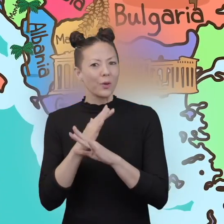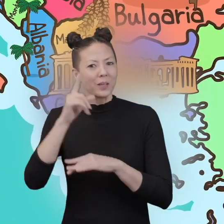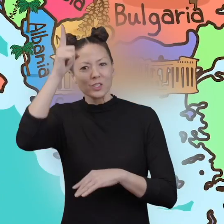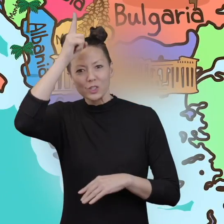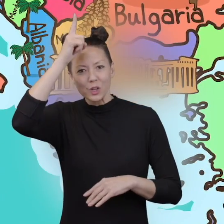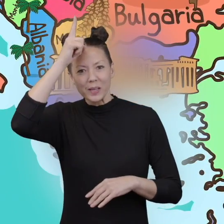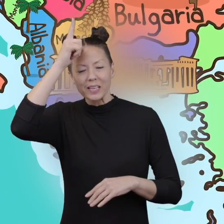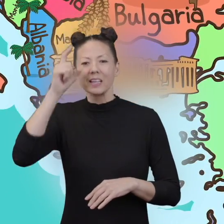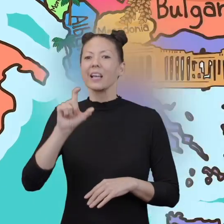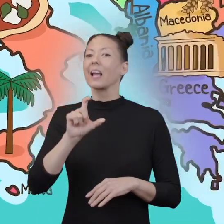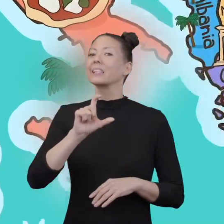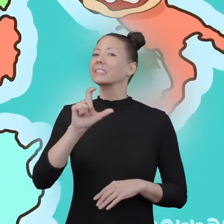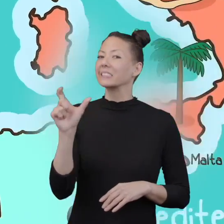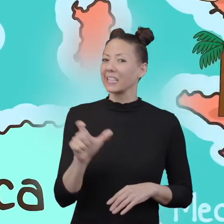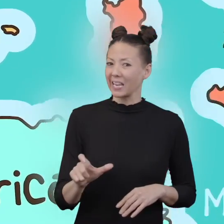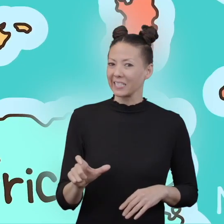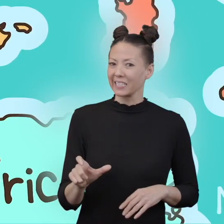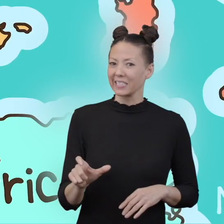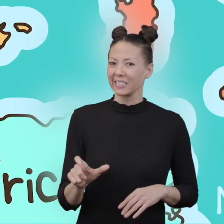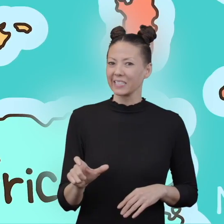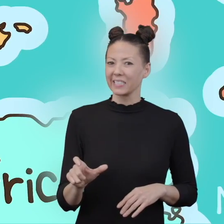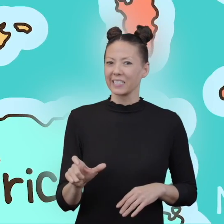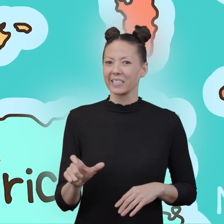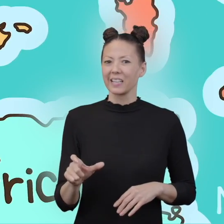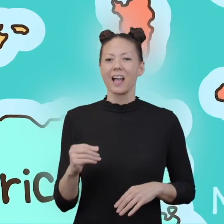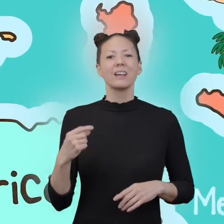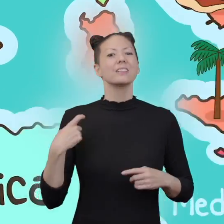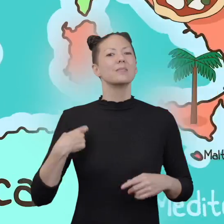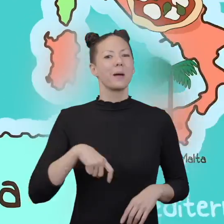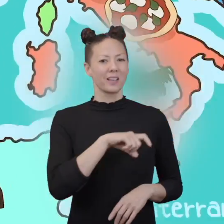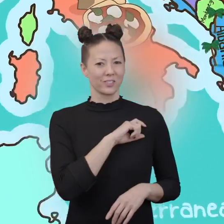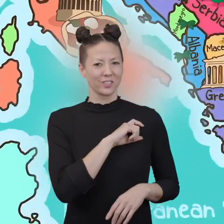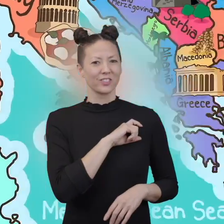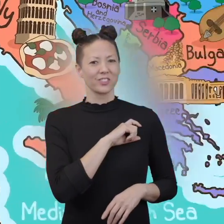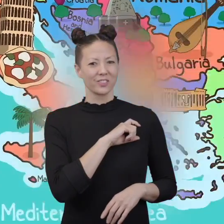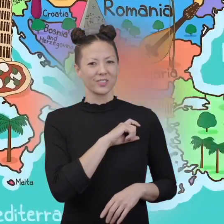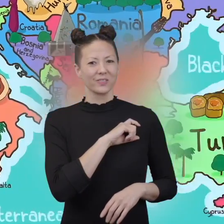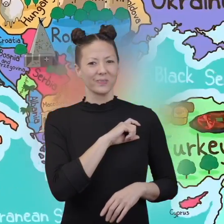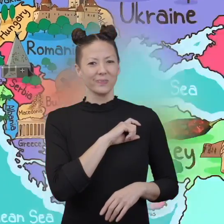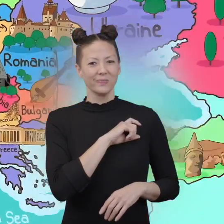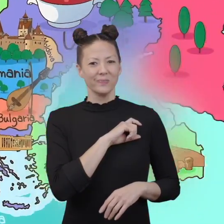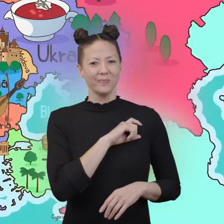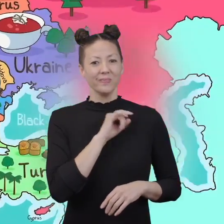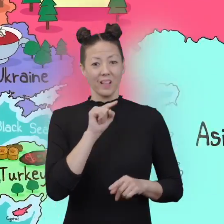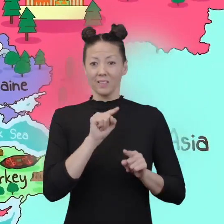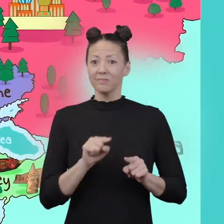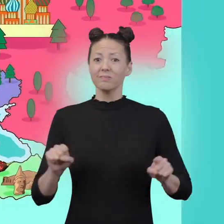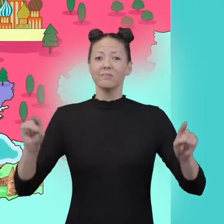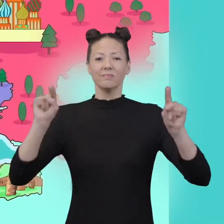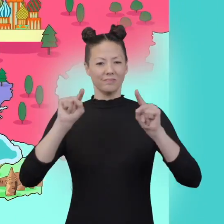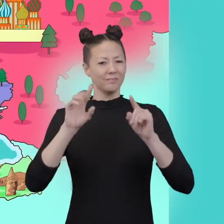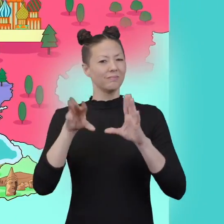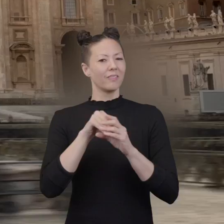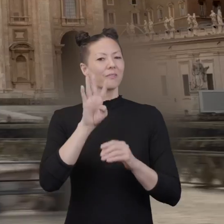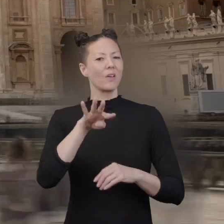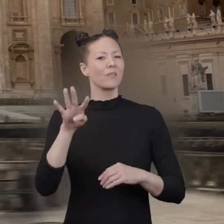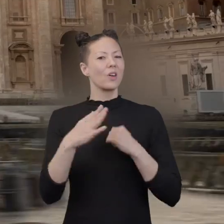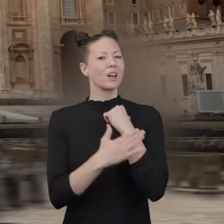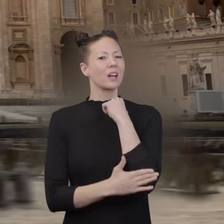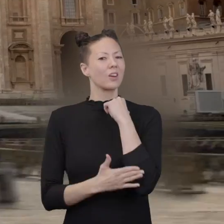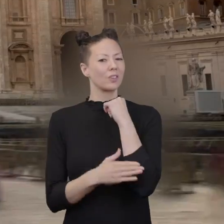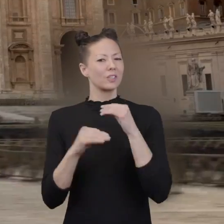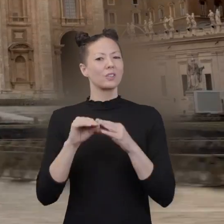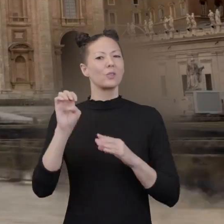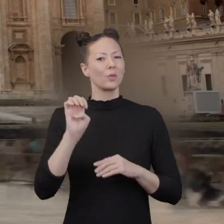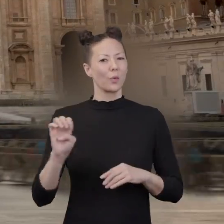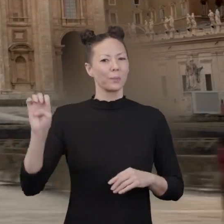Italy, and Spain. All in all, there are 44 countries in Europe. The